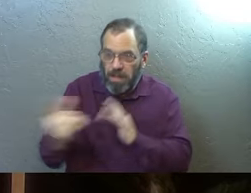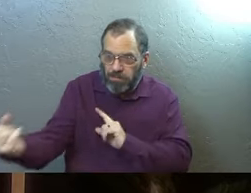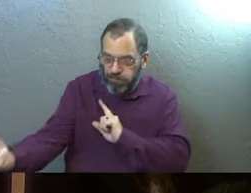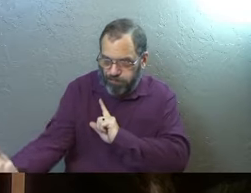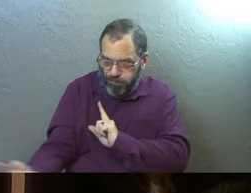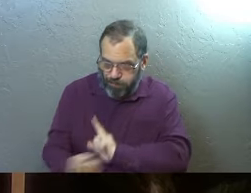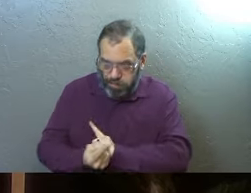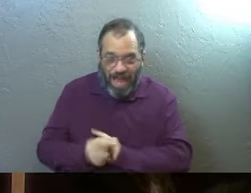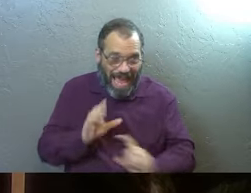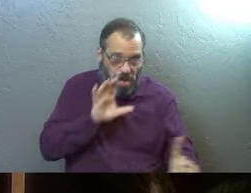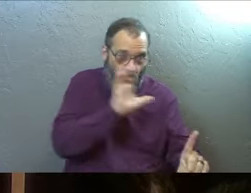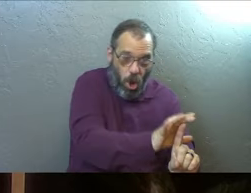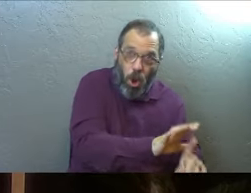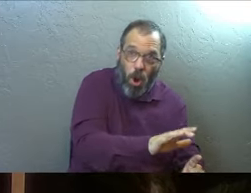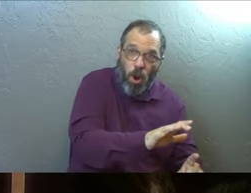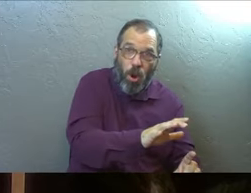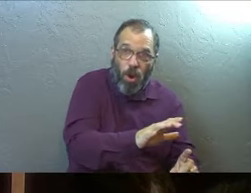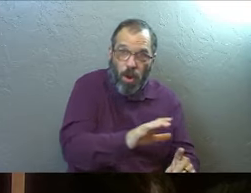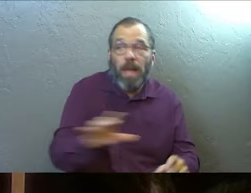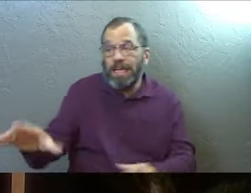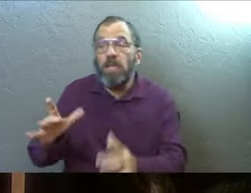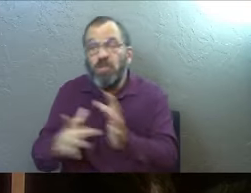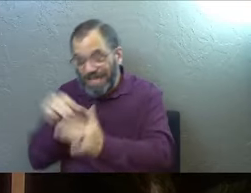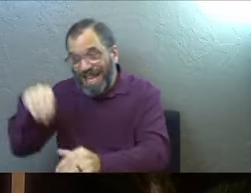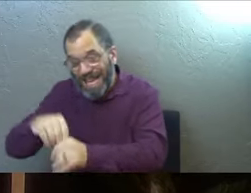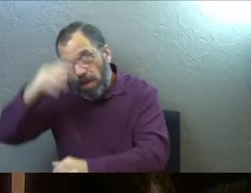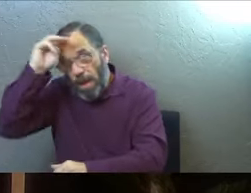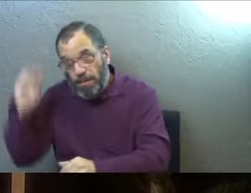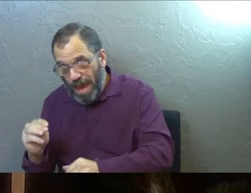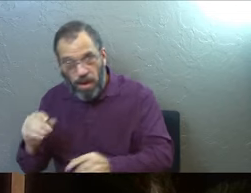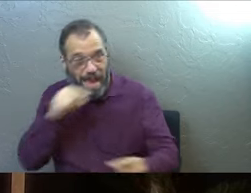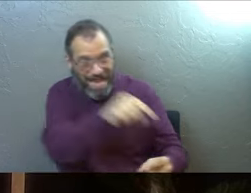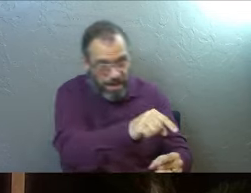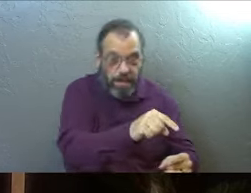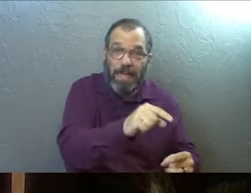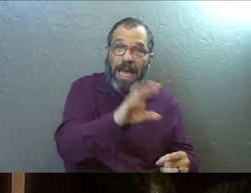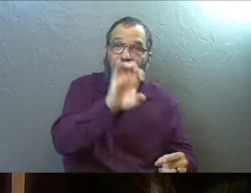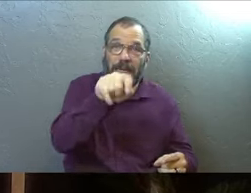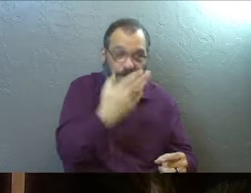Jesus, who is in her womb, in Mary's womb, and leaps for joy.